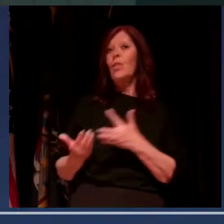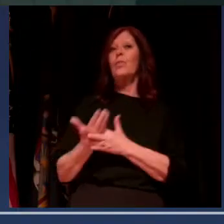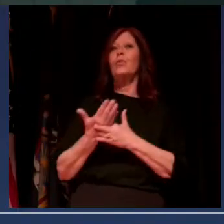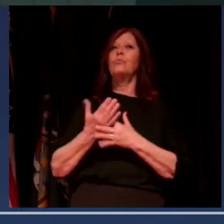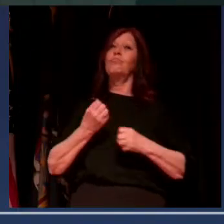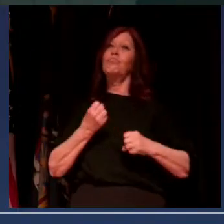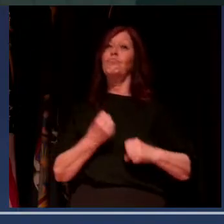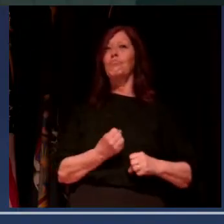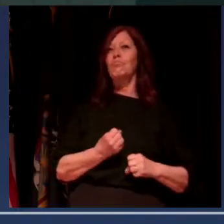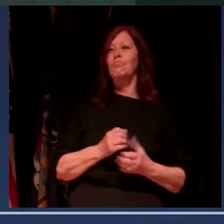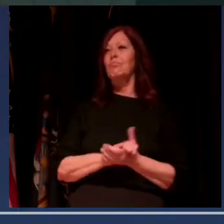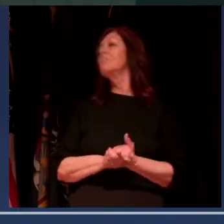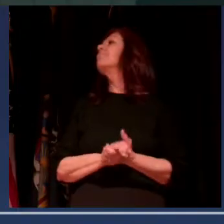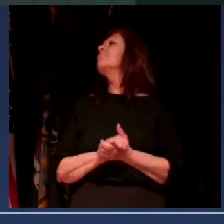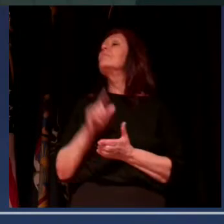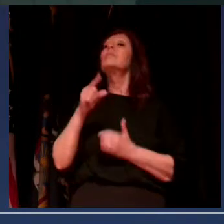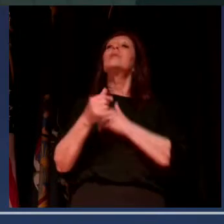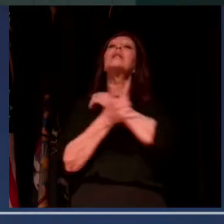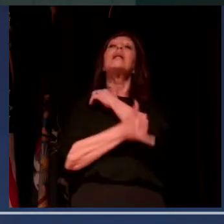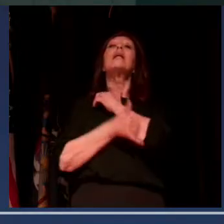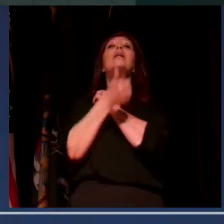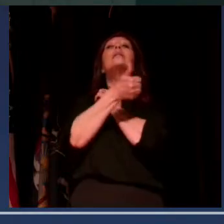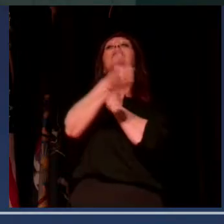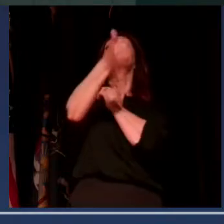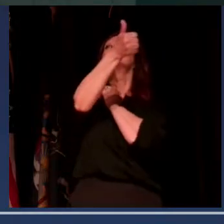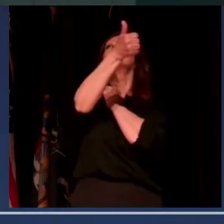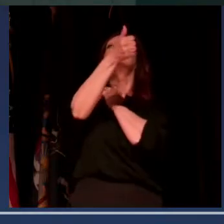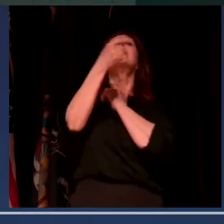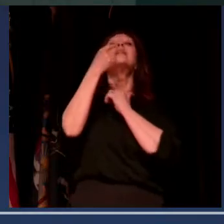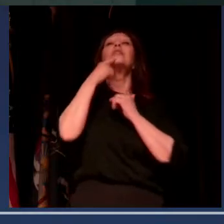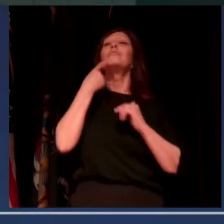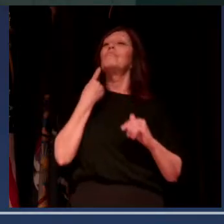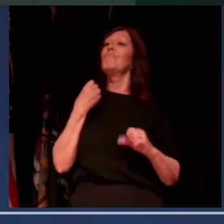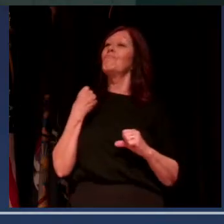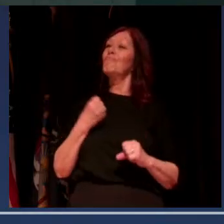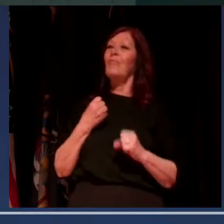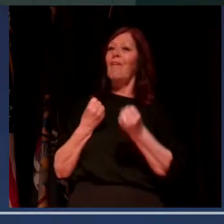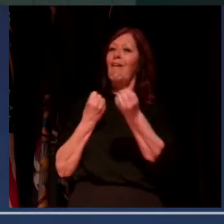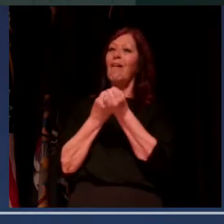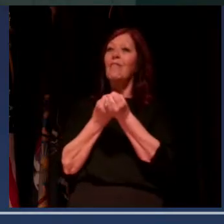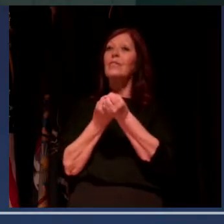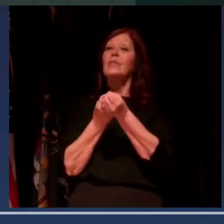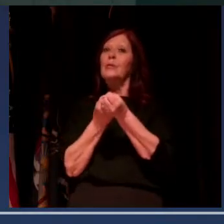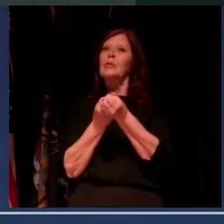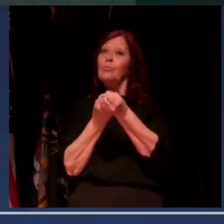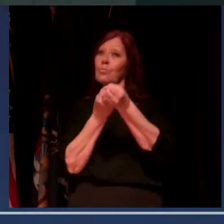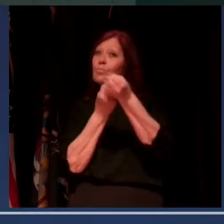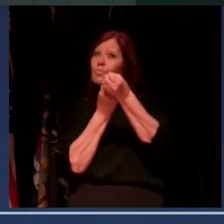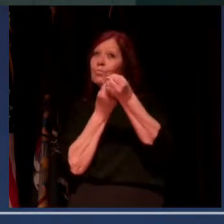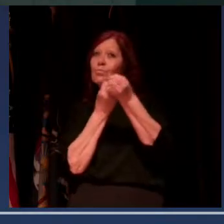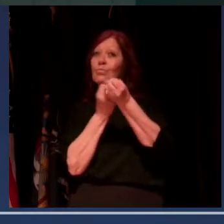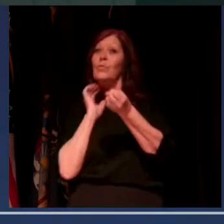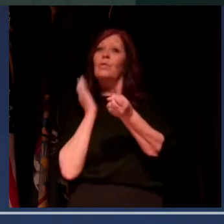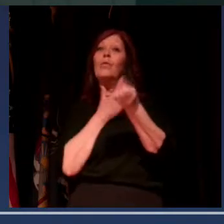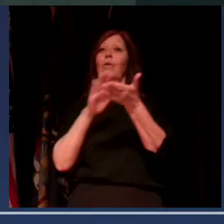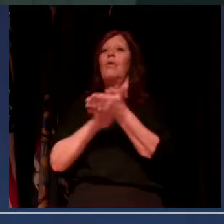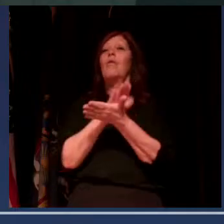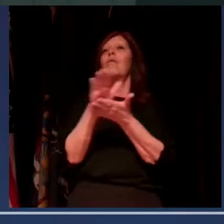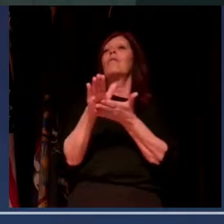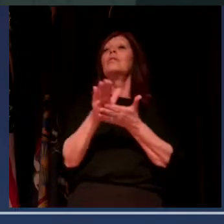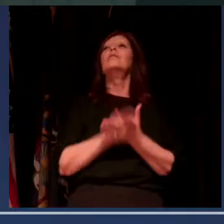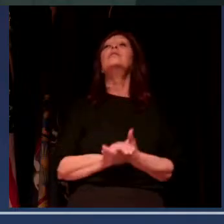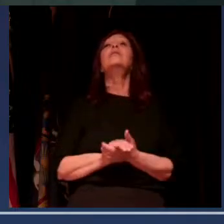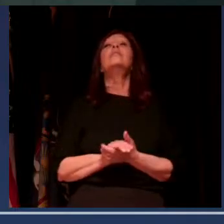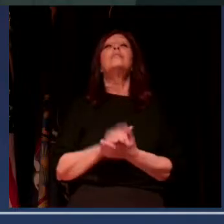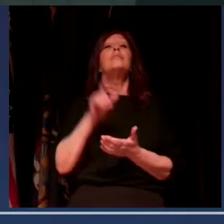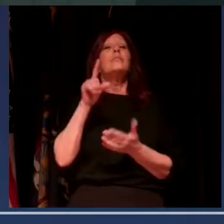resilience. The county exec has been a fierce advocate and supporter of our college. He has